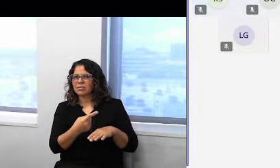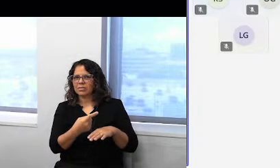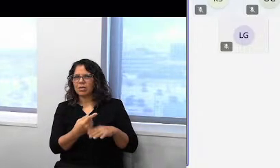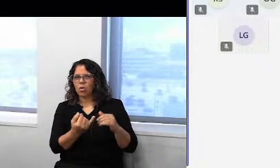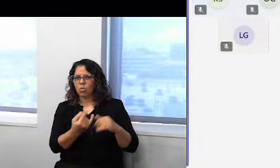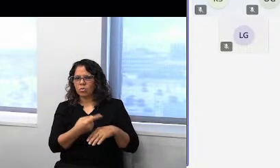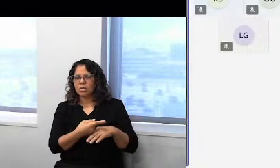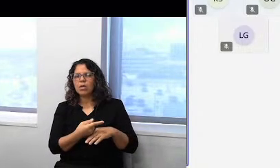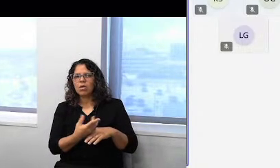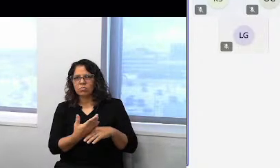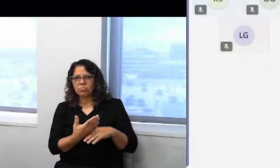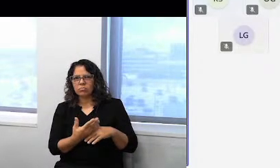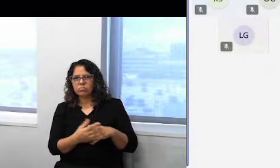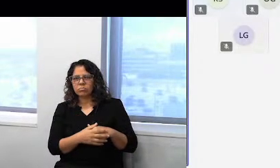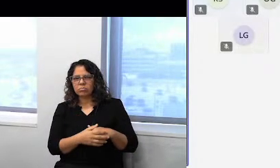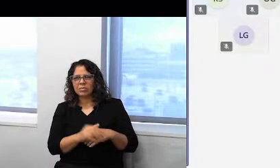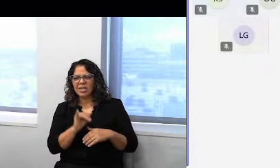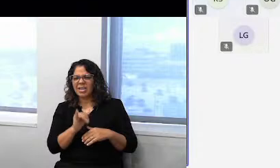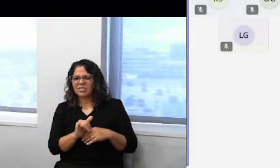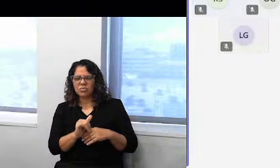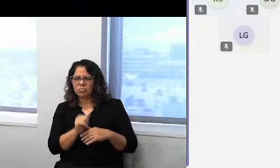to have the NTR's